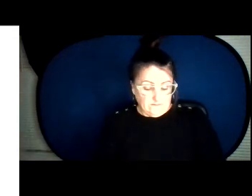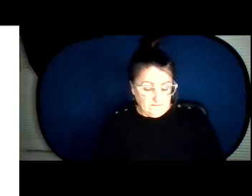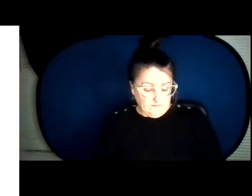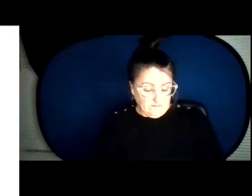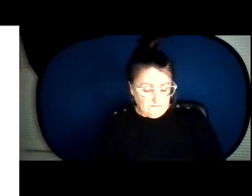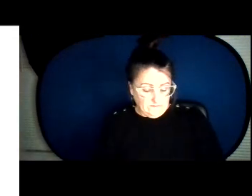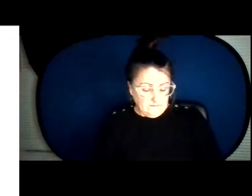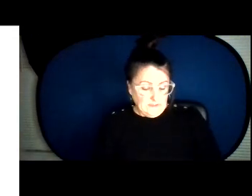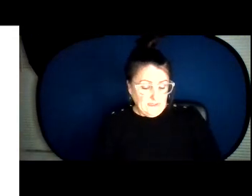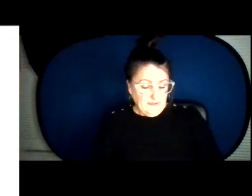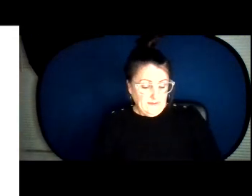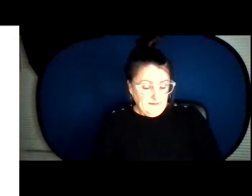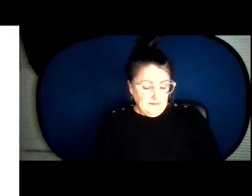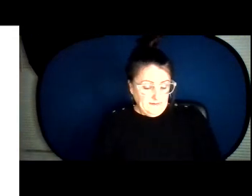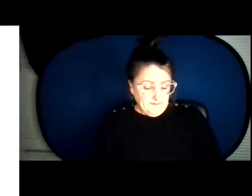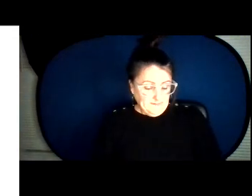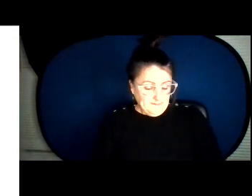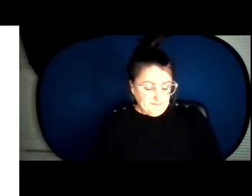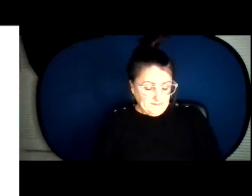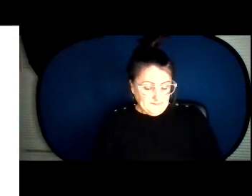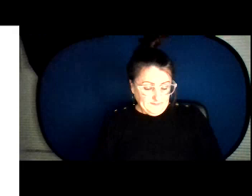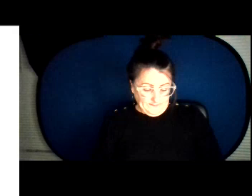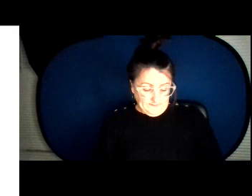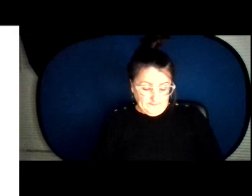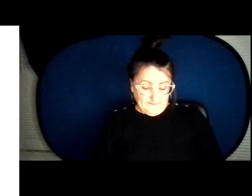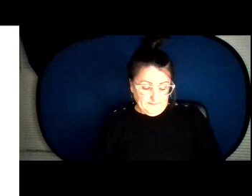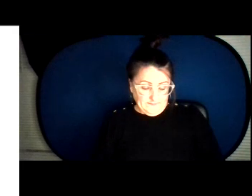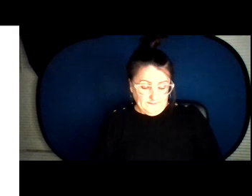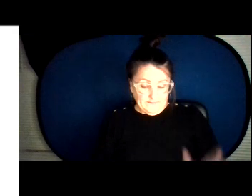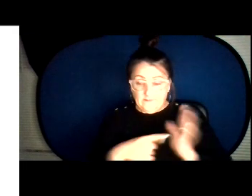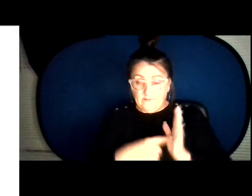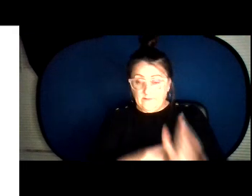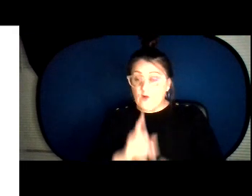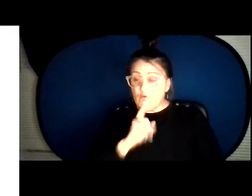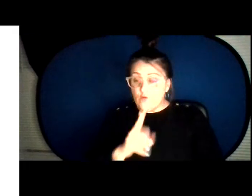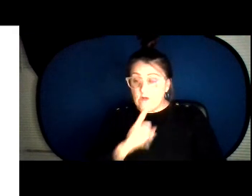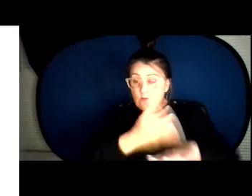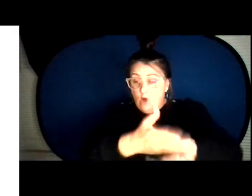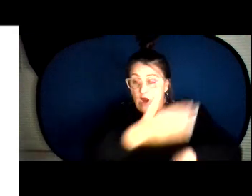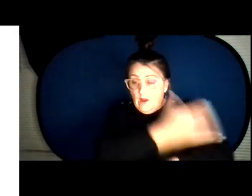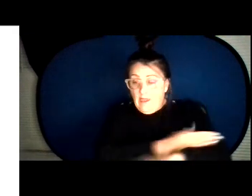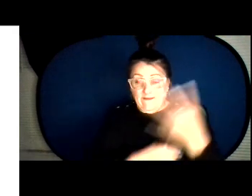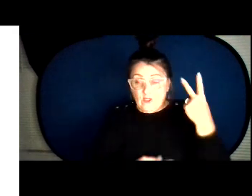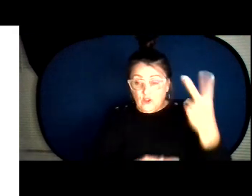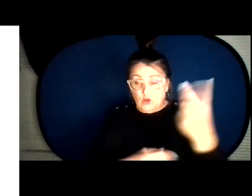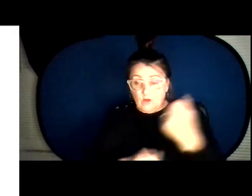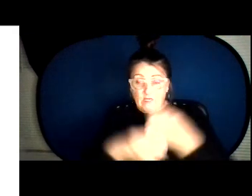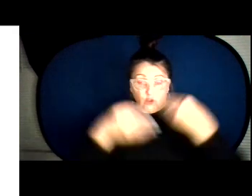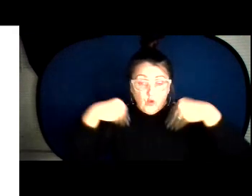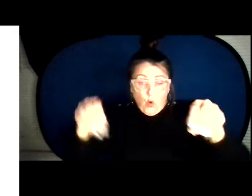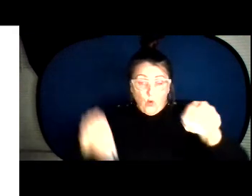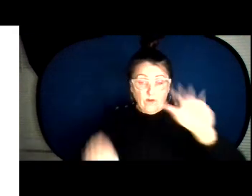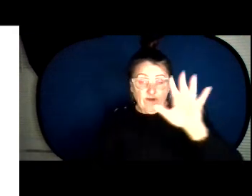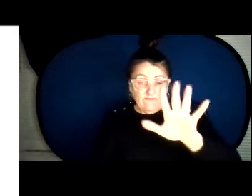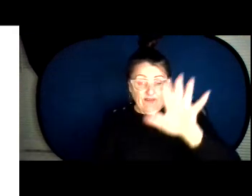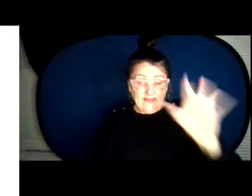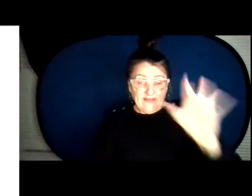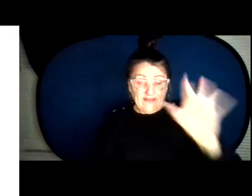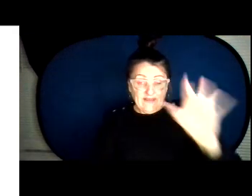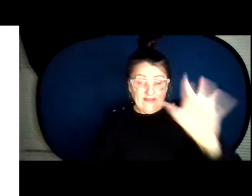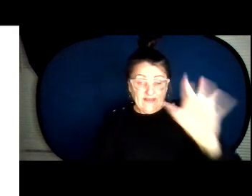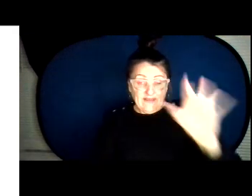This graphic shows where real progress is being made. During the past 2 fiscal years, Caltrans sold 58 properties to housing-related